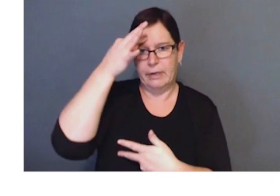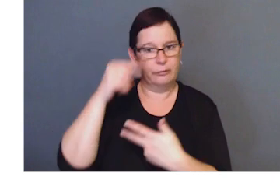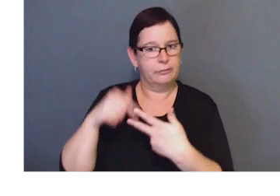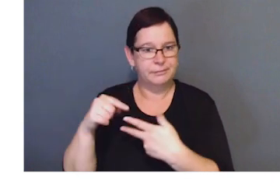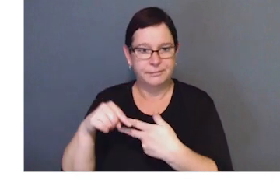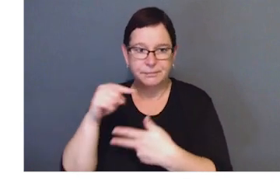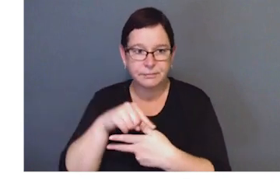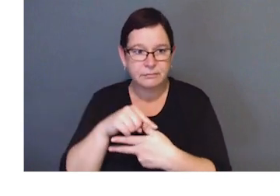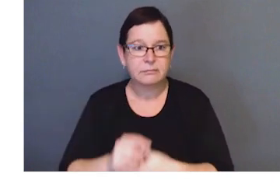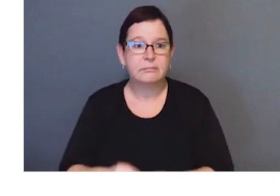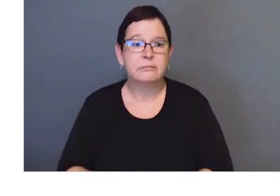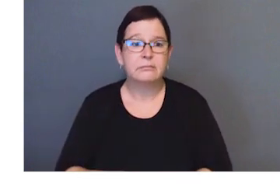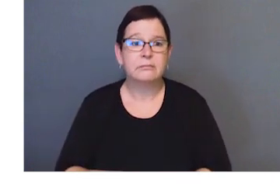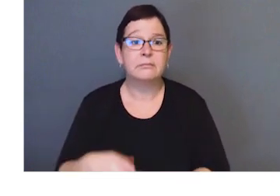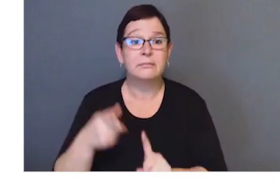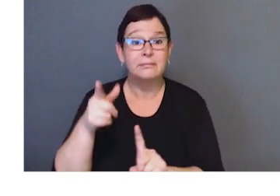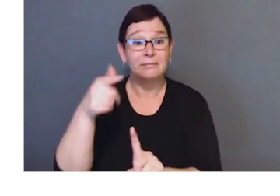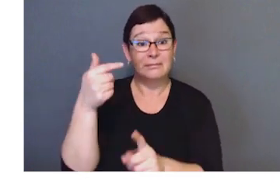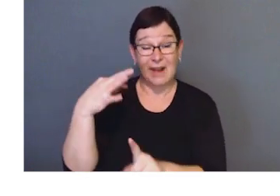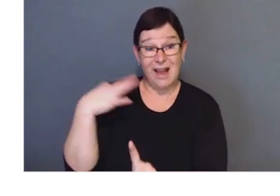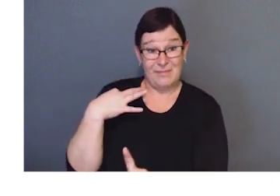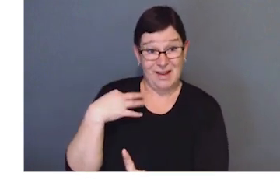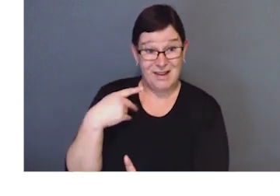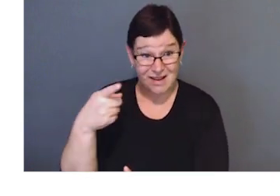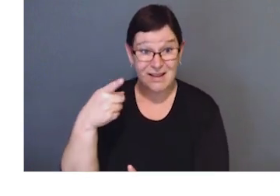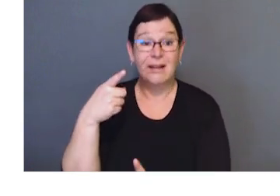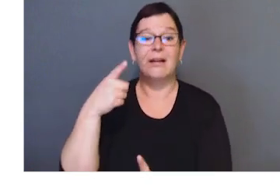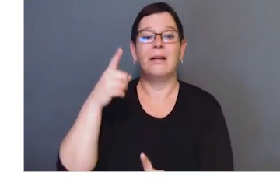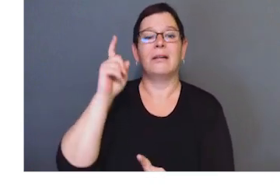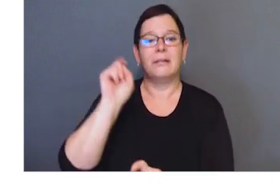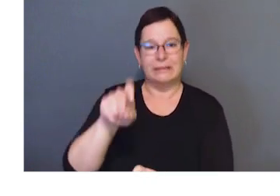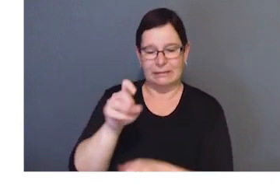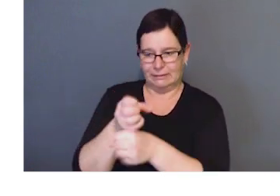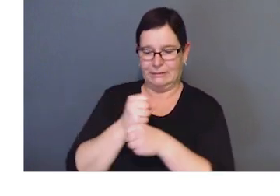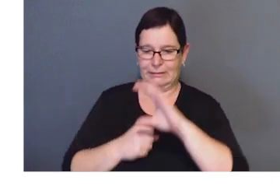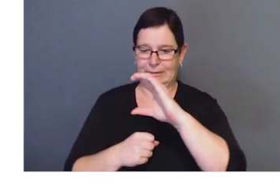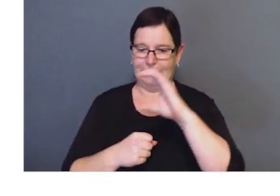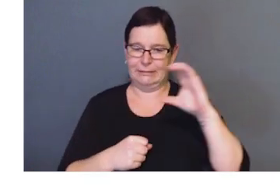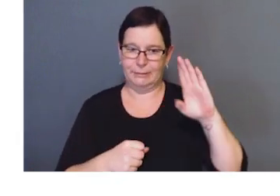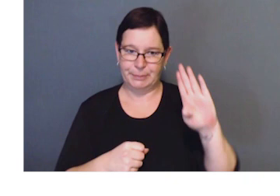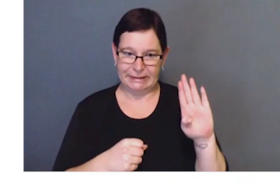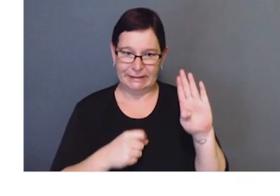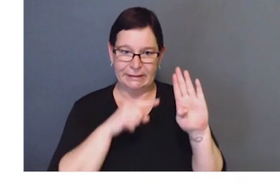Child Benefit for your child and to have filed your 2021 tax return.